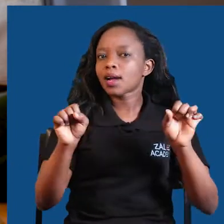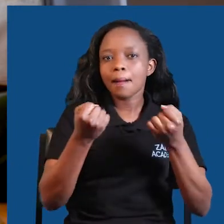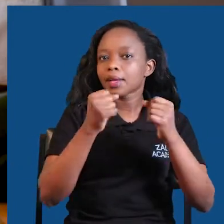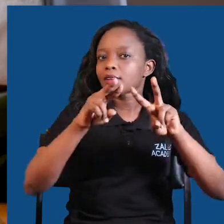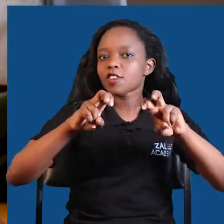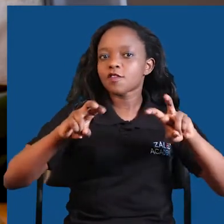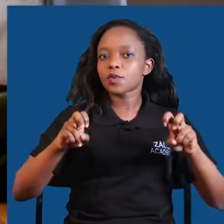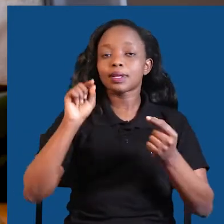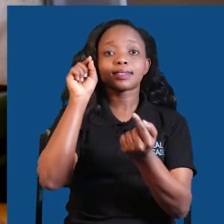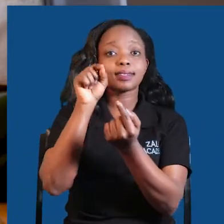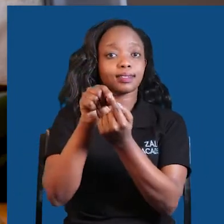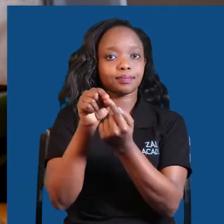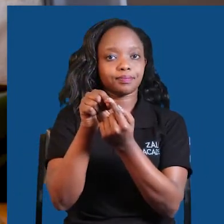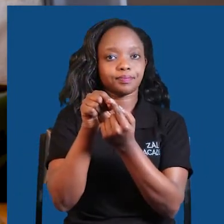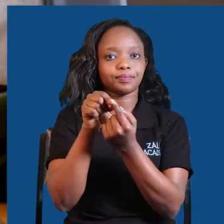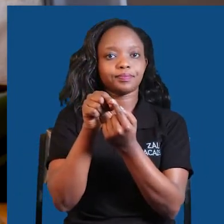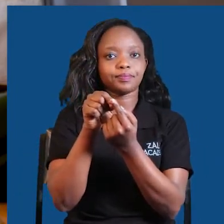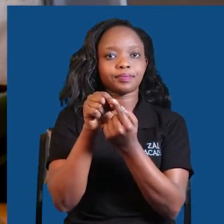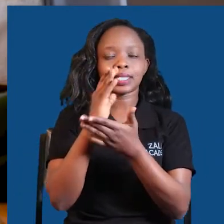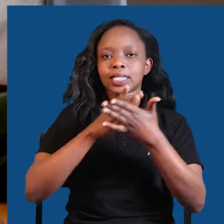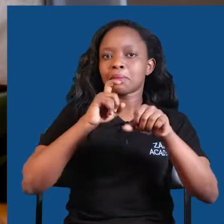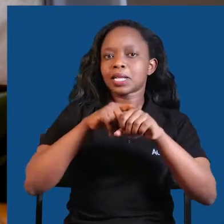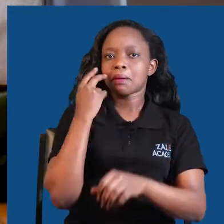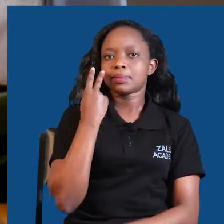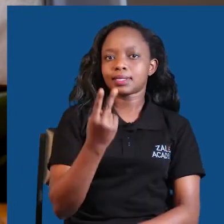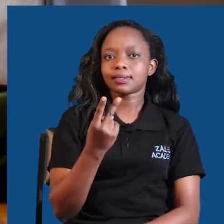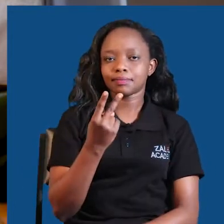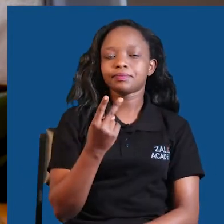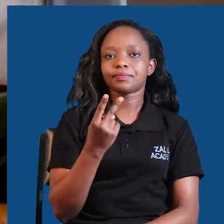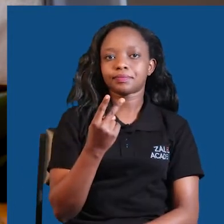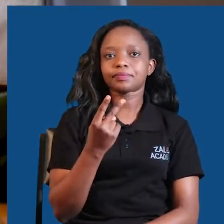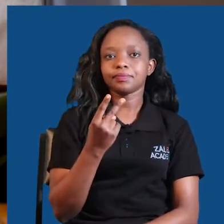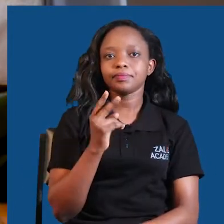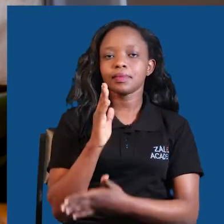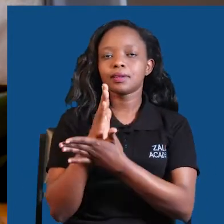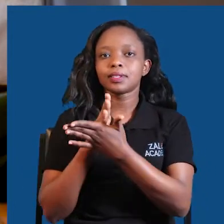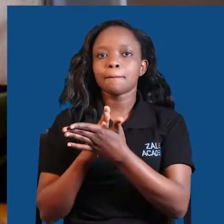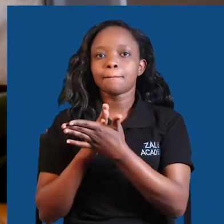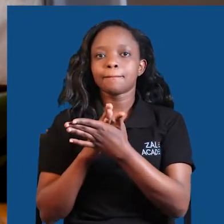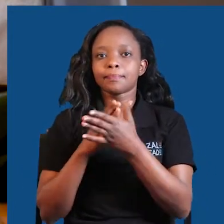So what happens in the review and testing is at times you find some